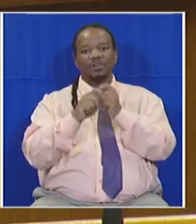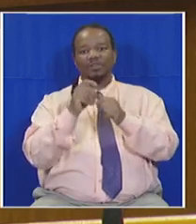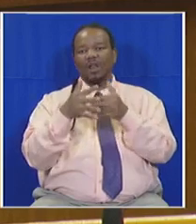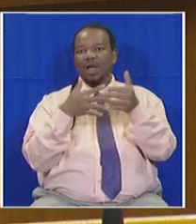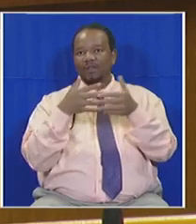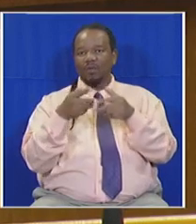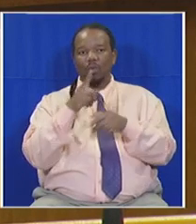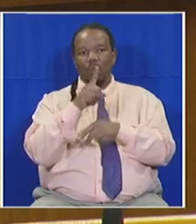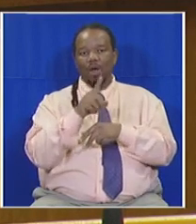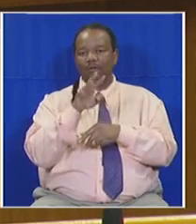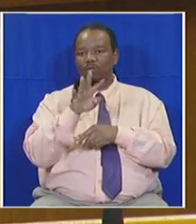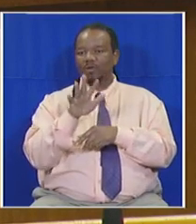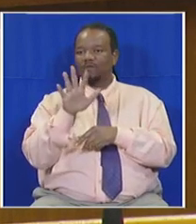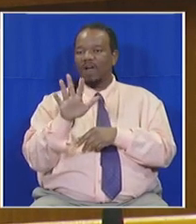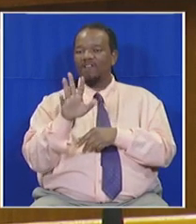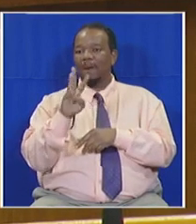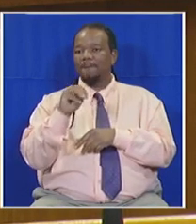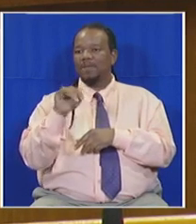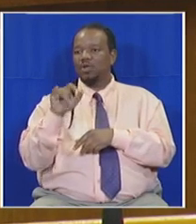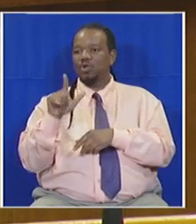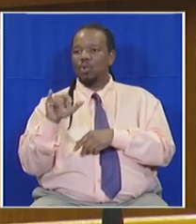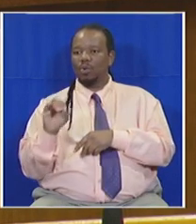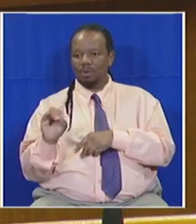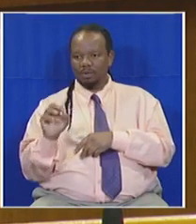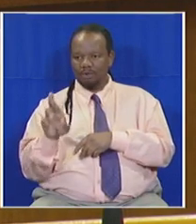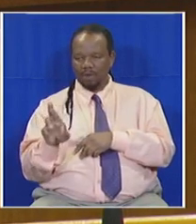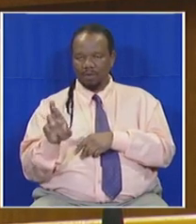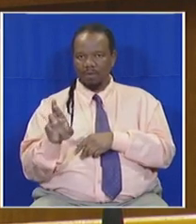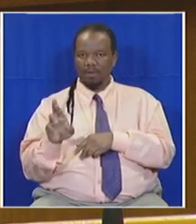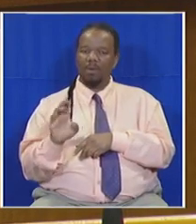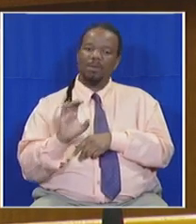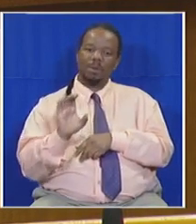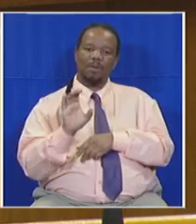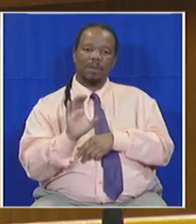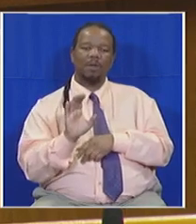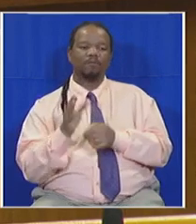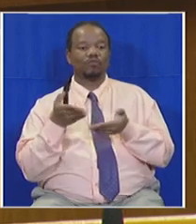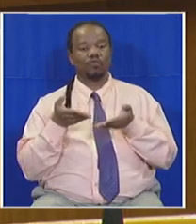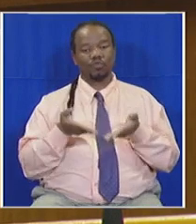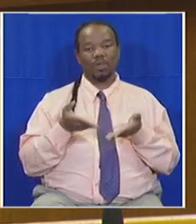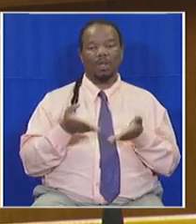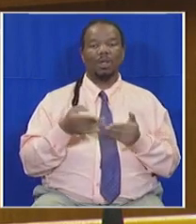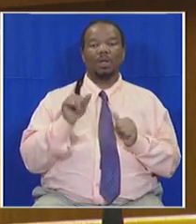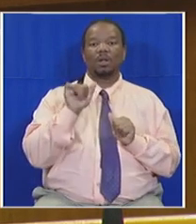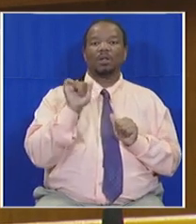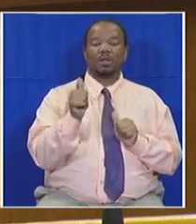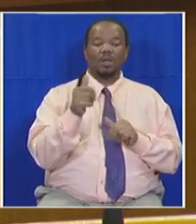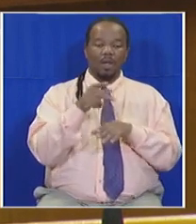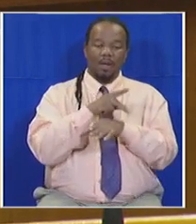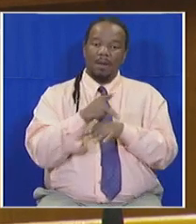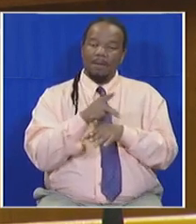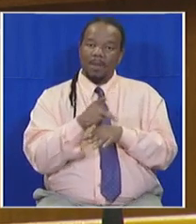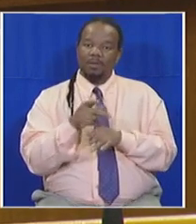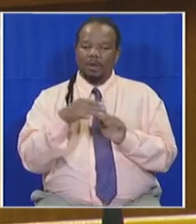145 million. House Chairperson, we believe that today we have outlined our programs and plans that will